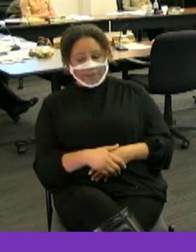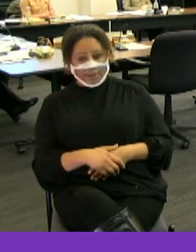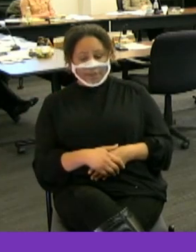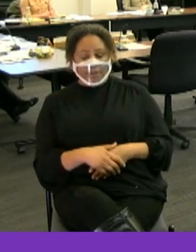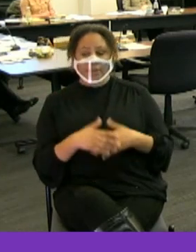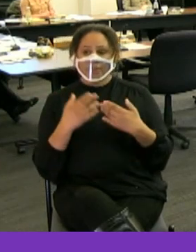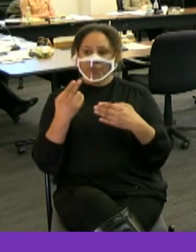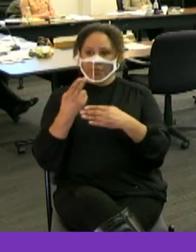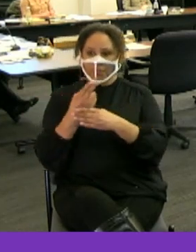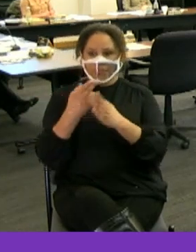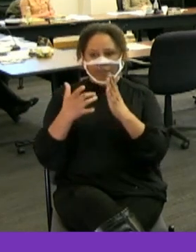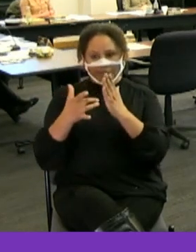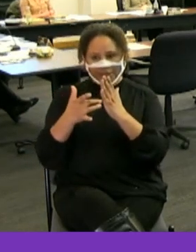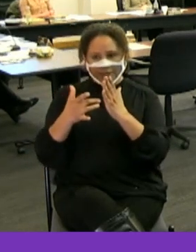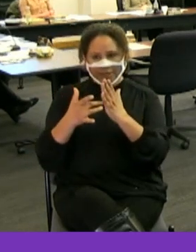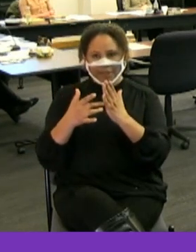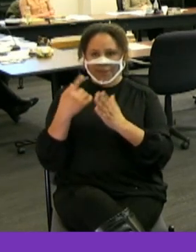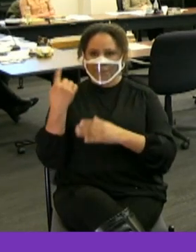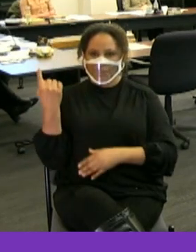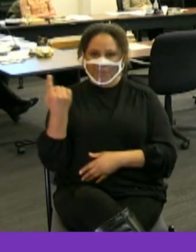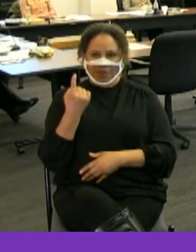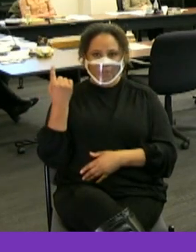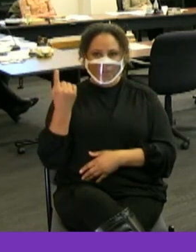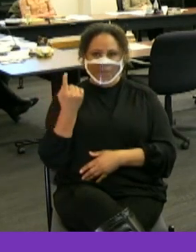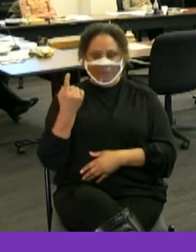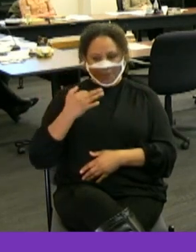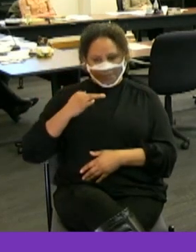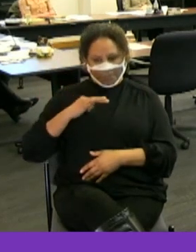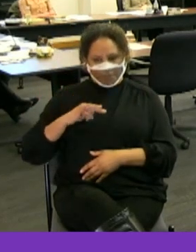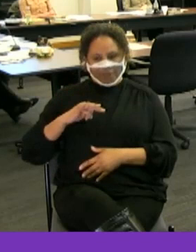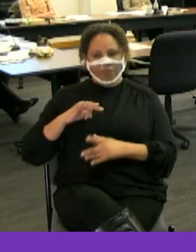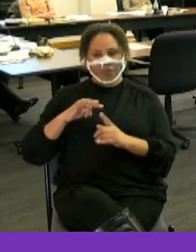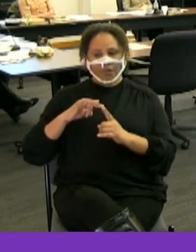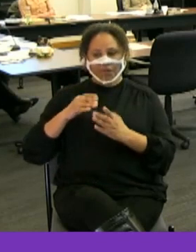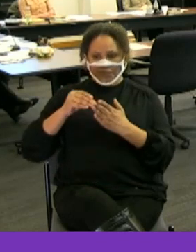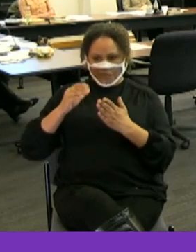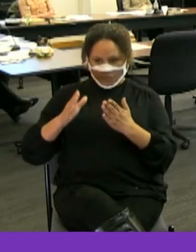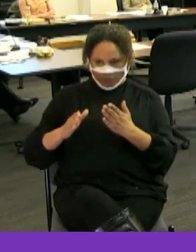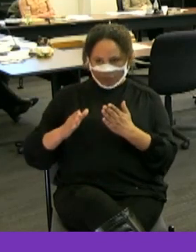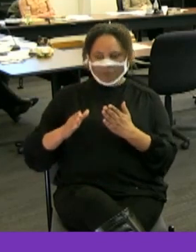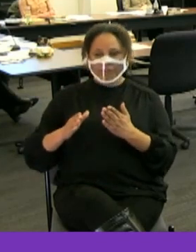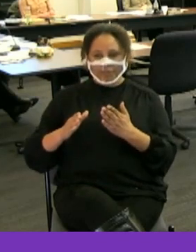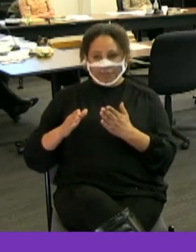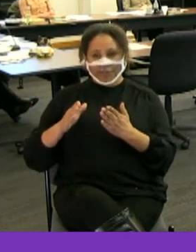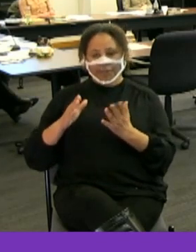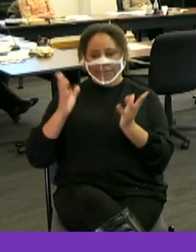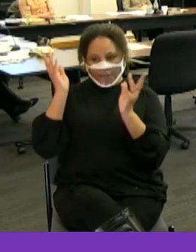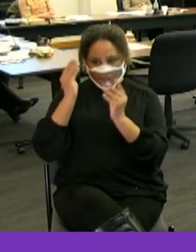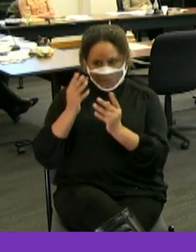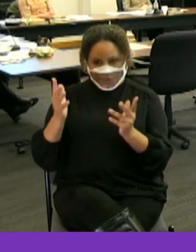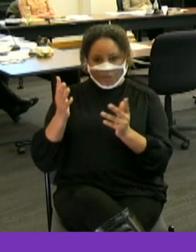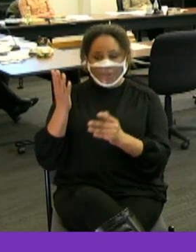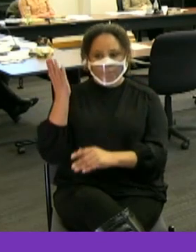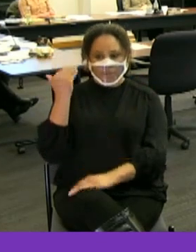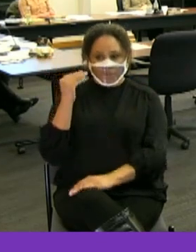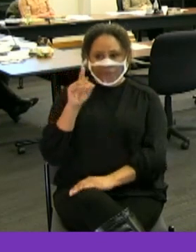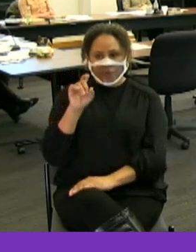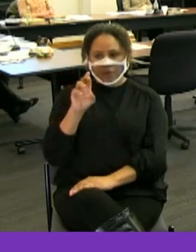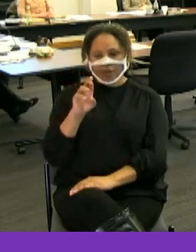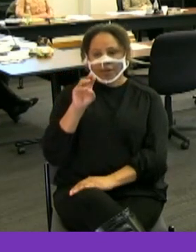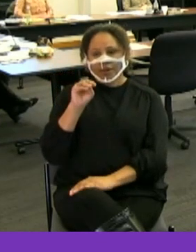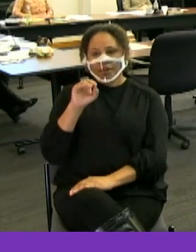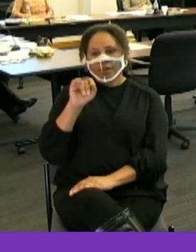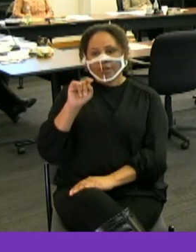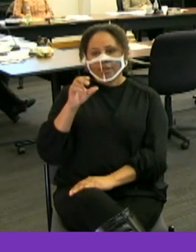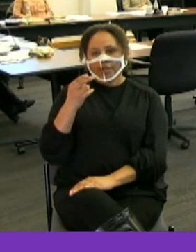Well, utilizing technology would always be beneficial for students. I will tell you, as Dr. Mitchell mentioned, we've done a really